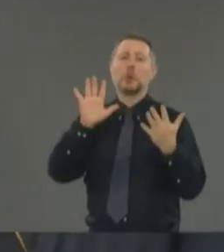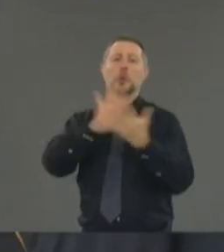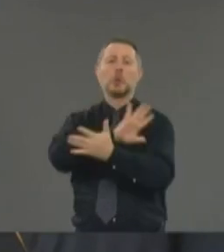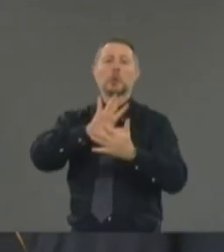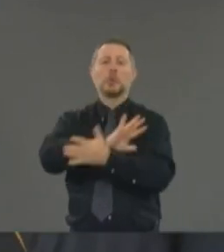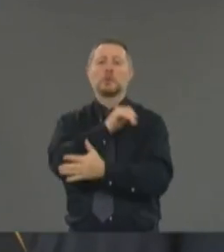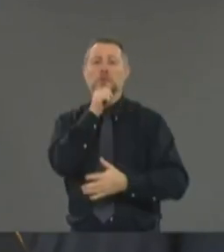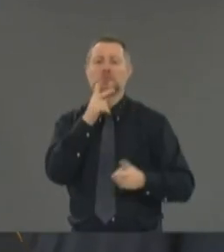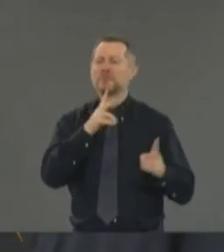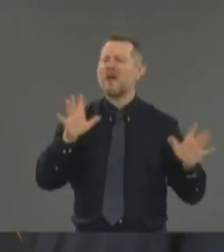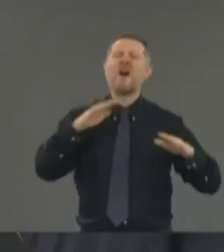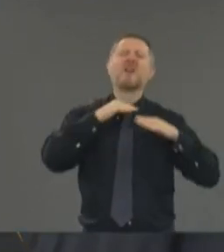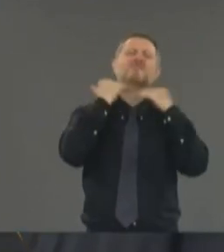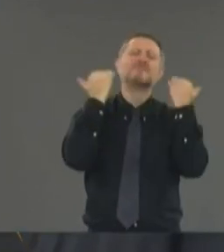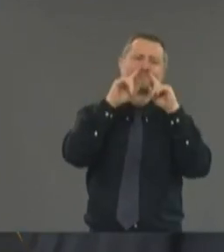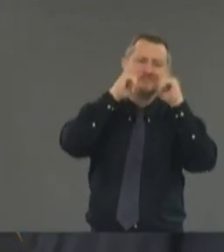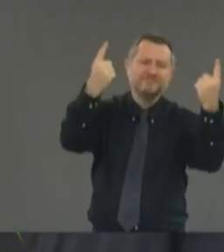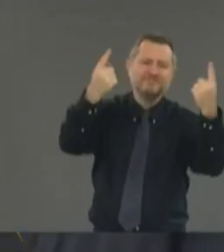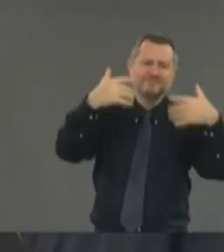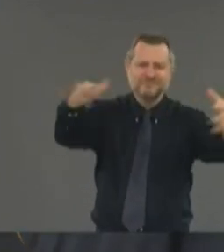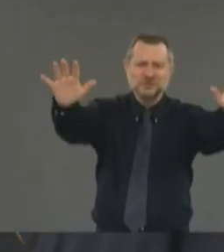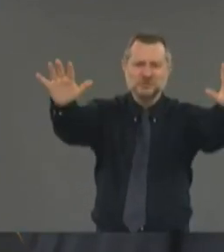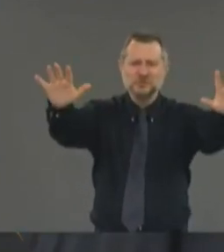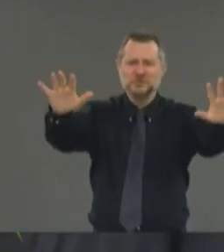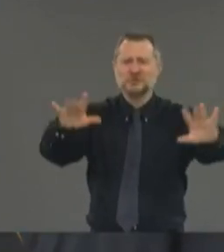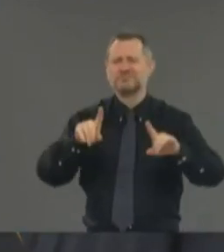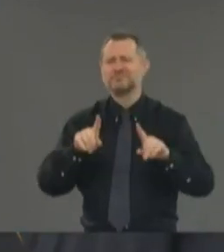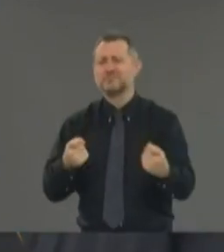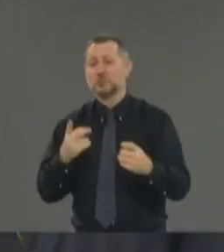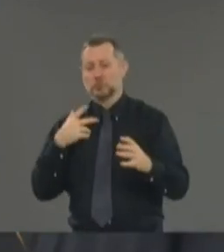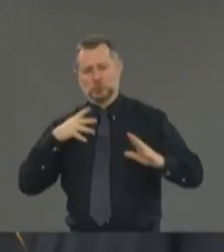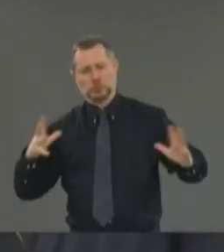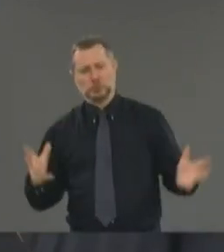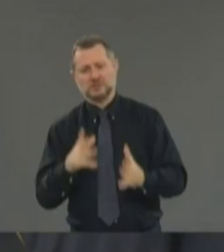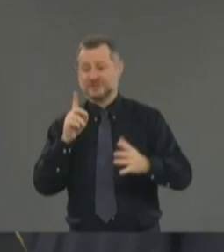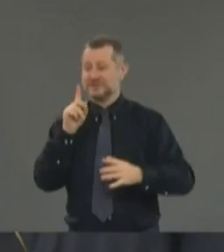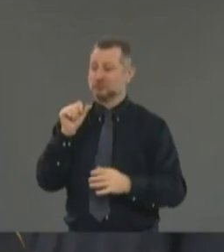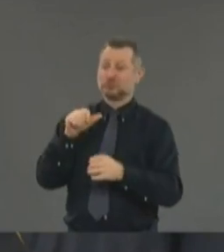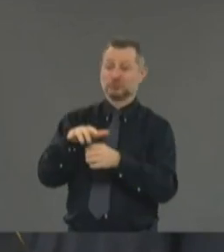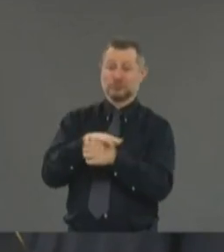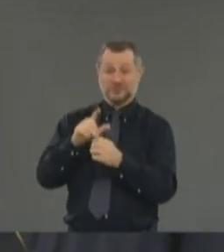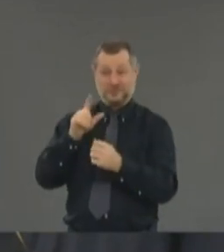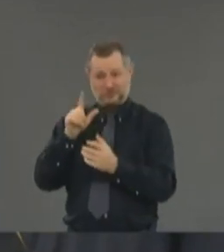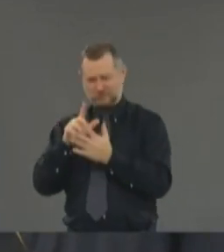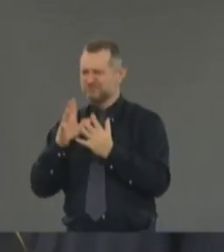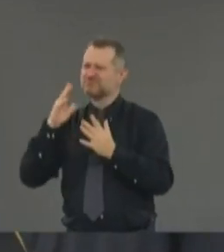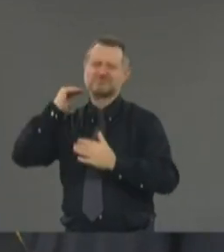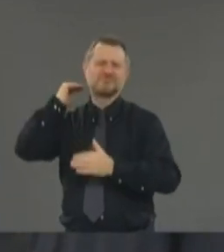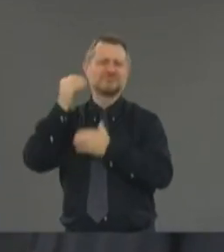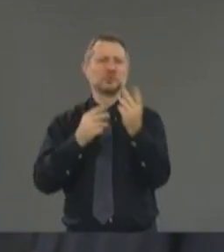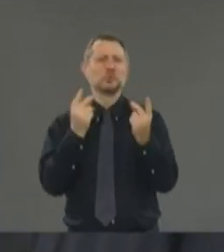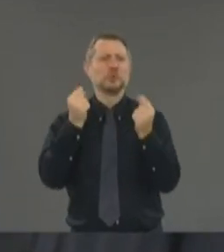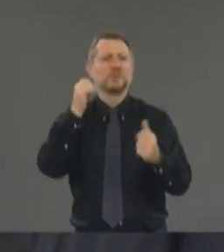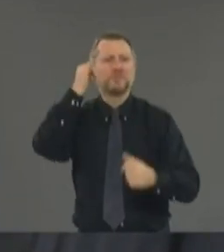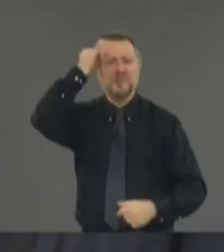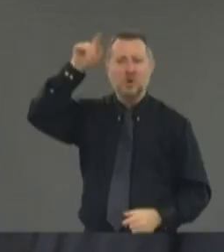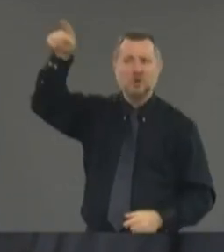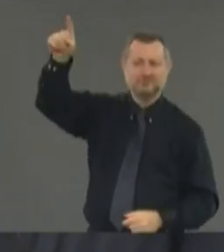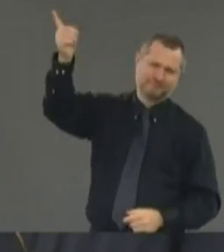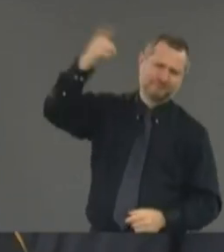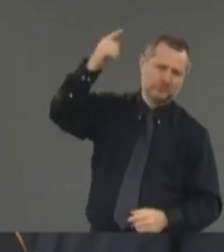by government. So I would encourage the district attorney to move quickly and fairly, but